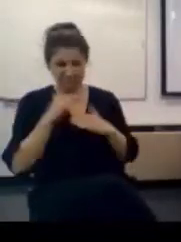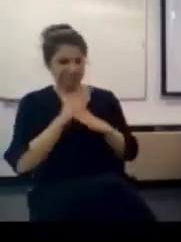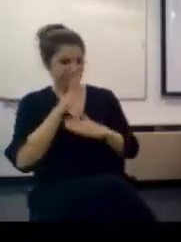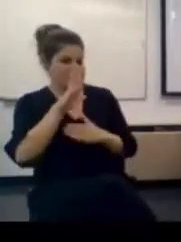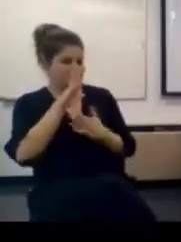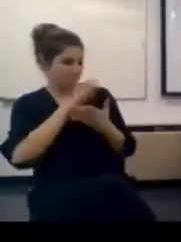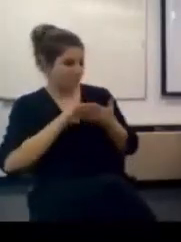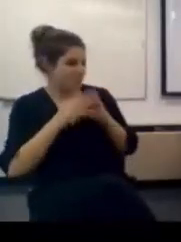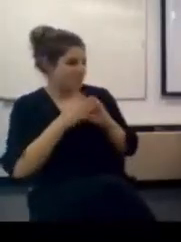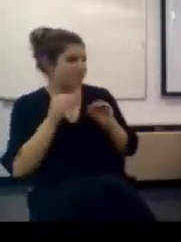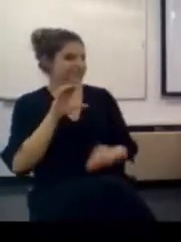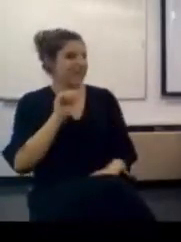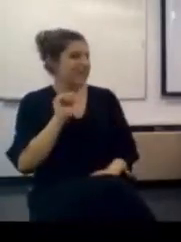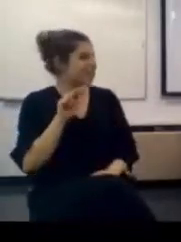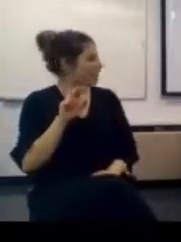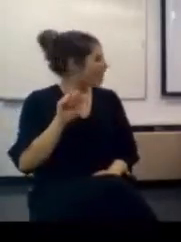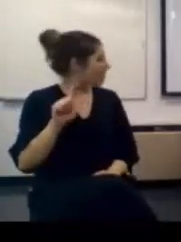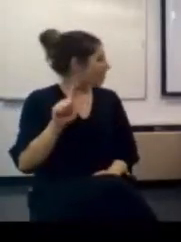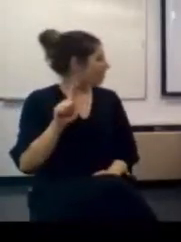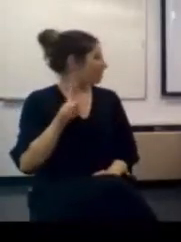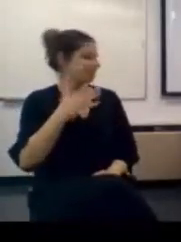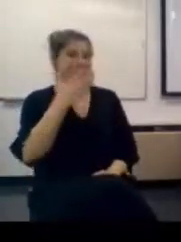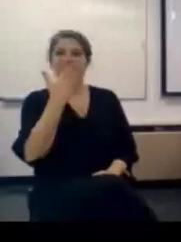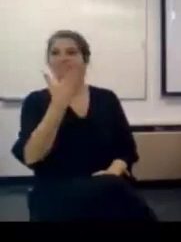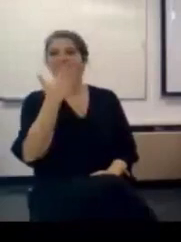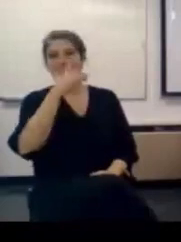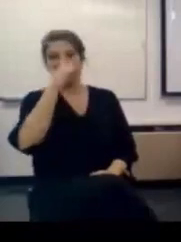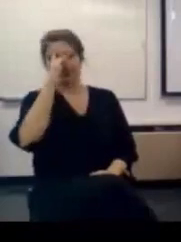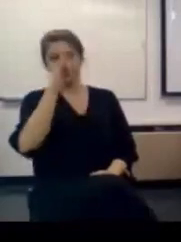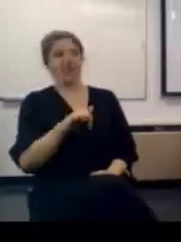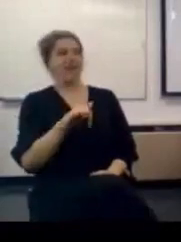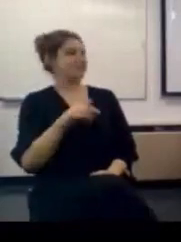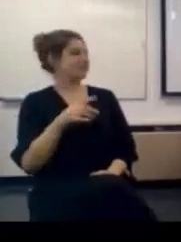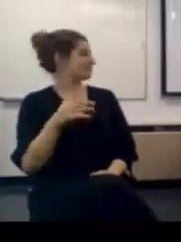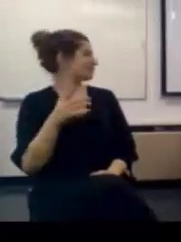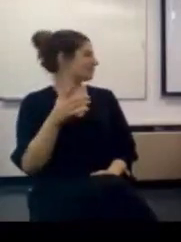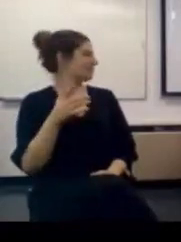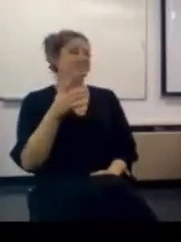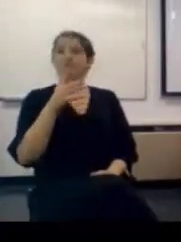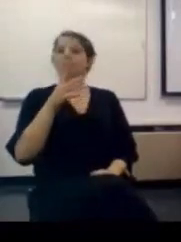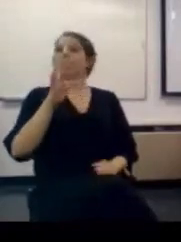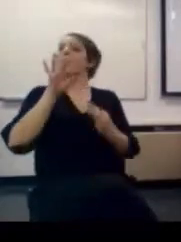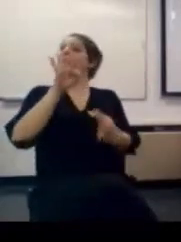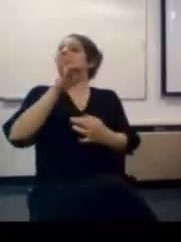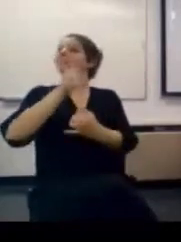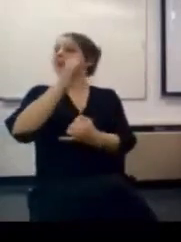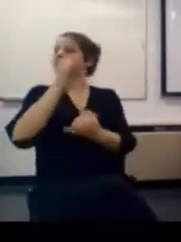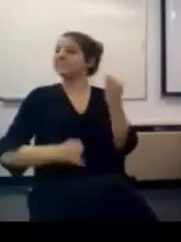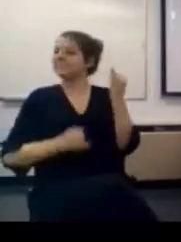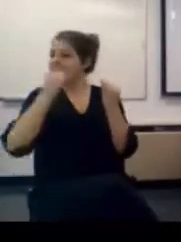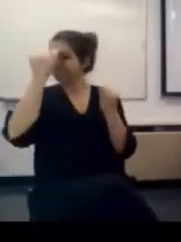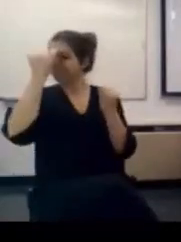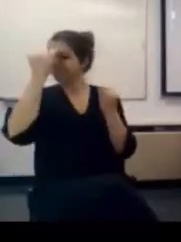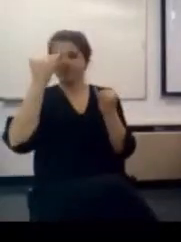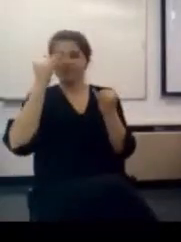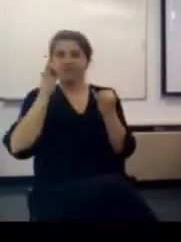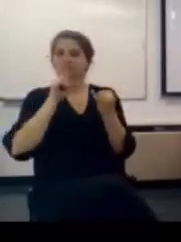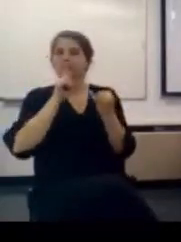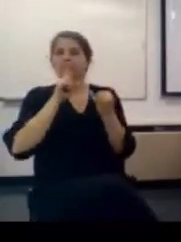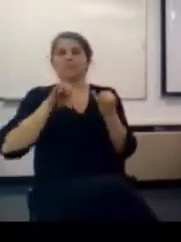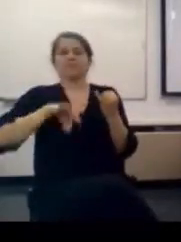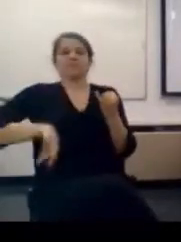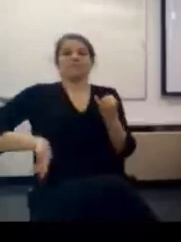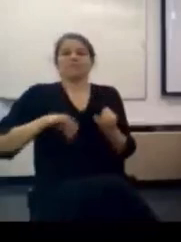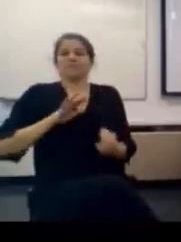in self-disclosing and sharing your story, Carol. And thank you for that, the fairy tale ending. I mean,